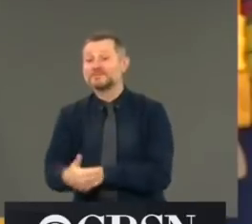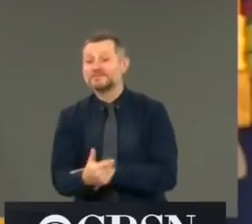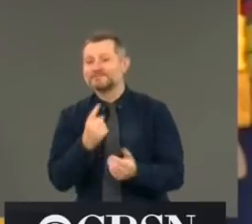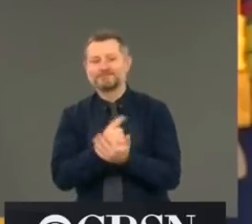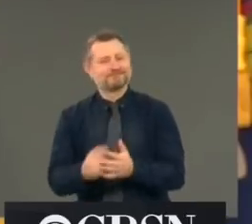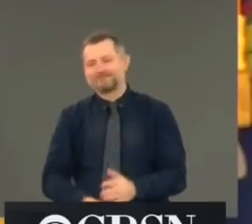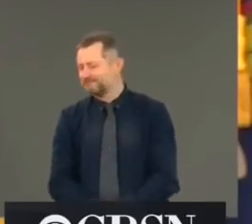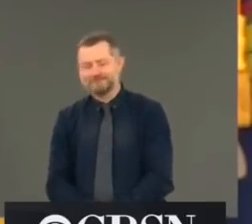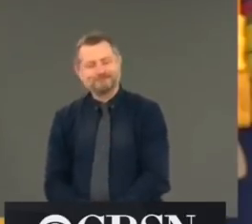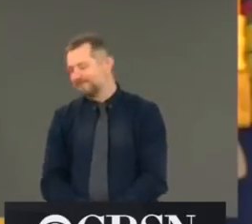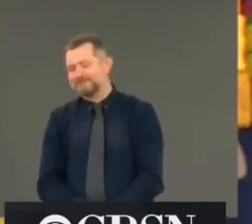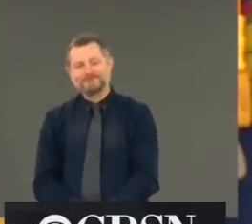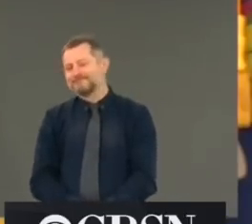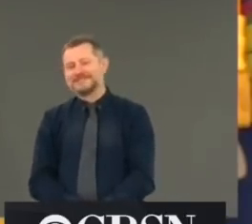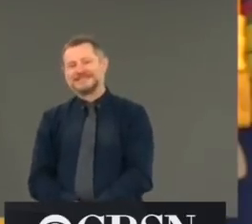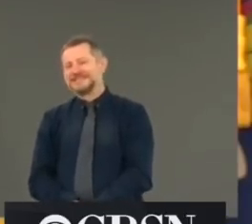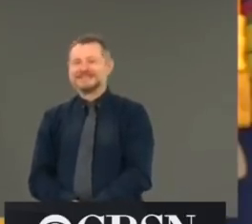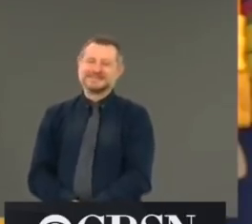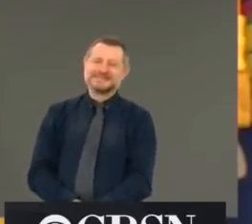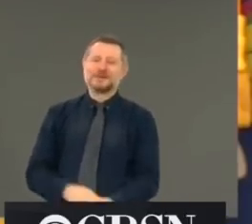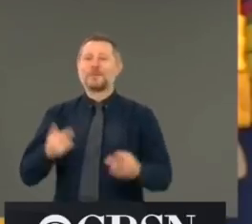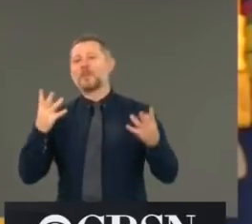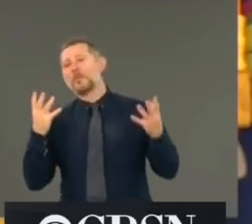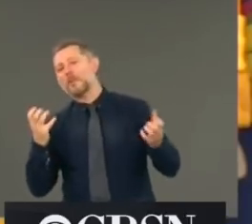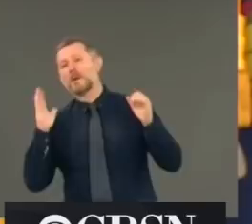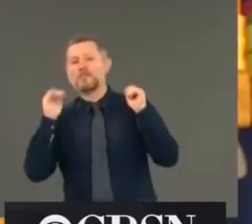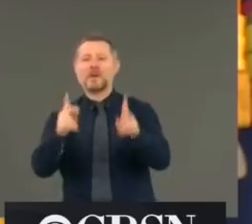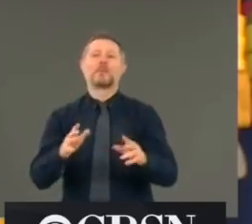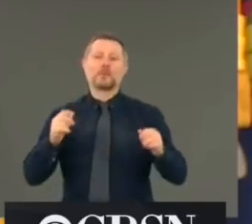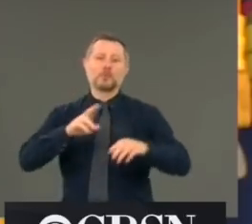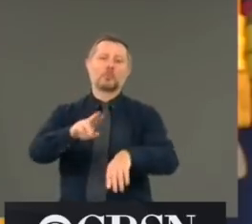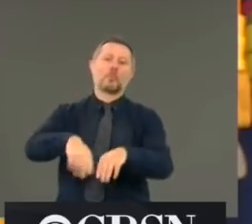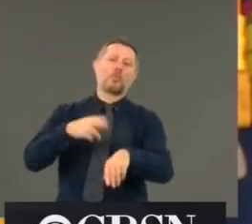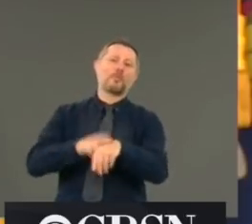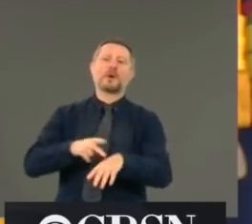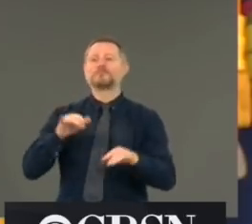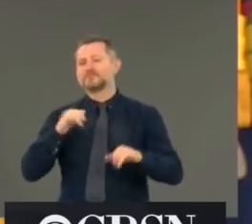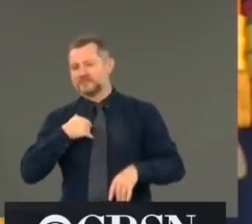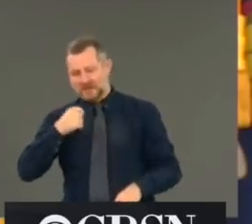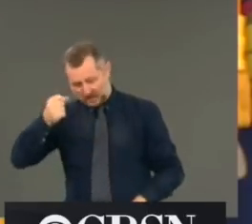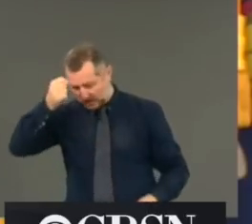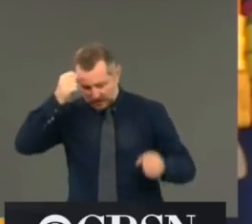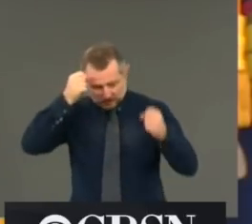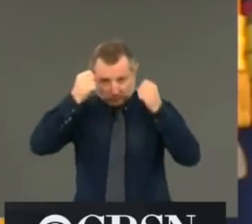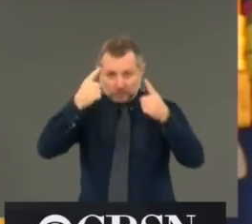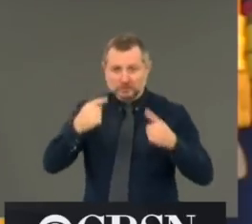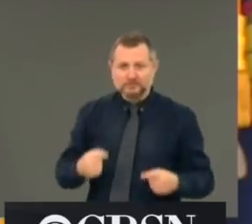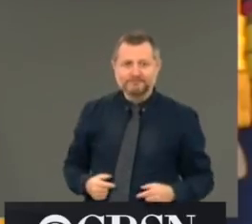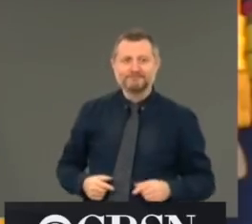right? Everybody wants to do everything. I want to do everything.